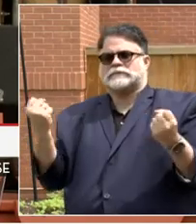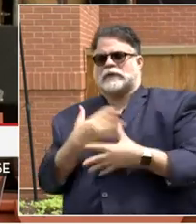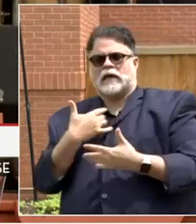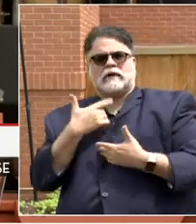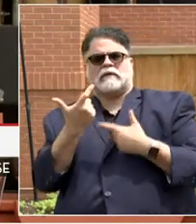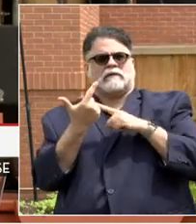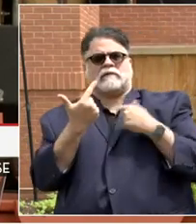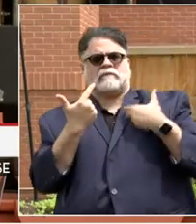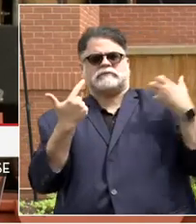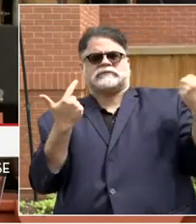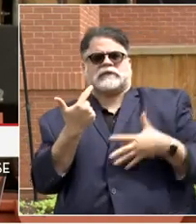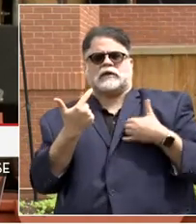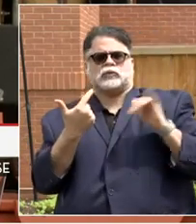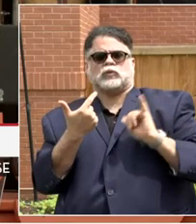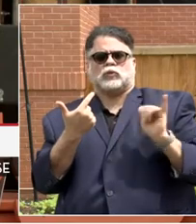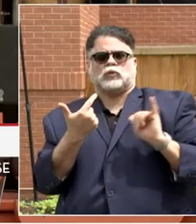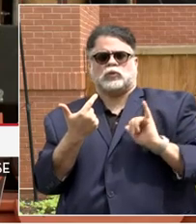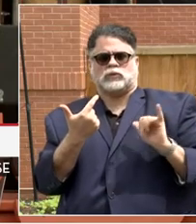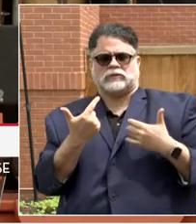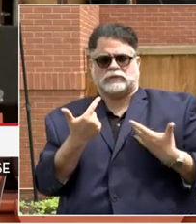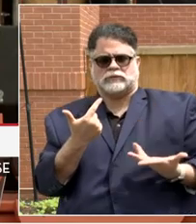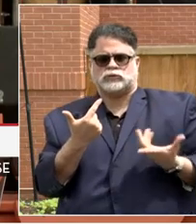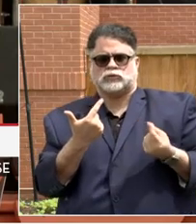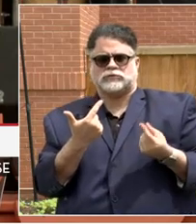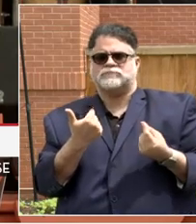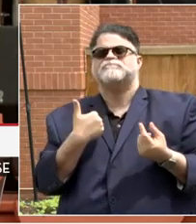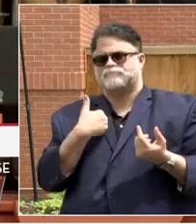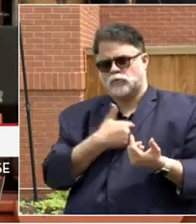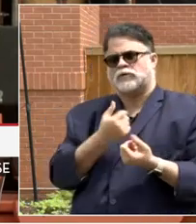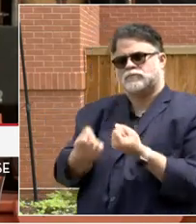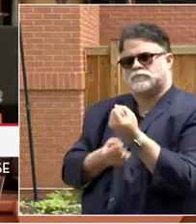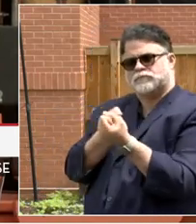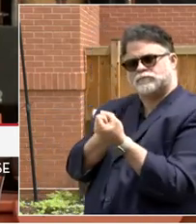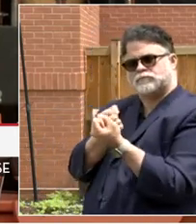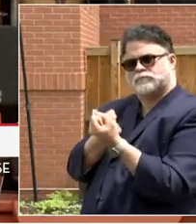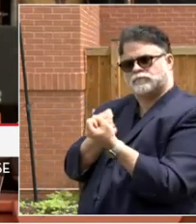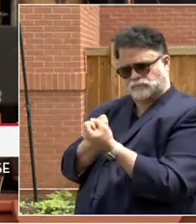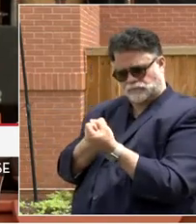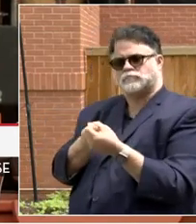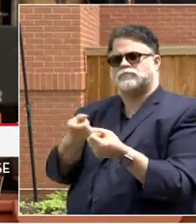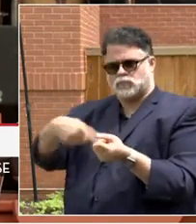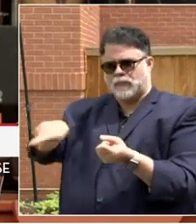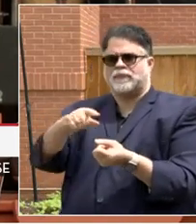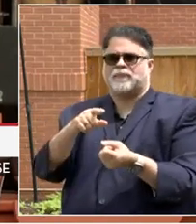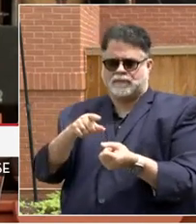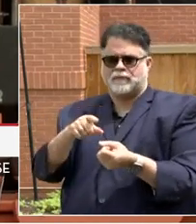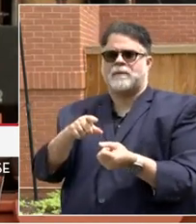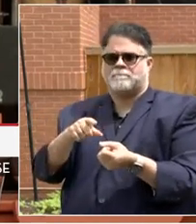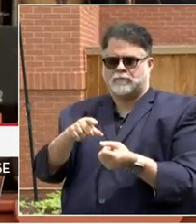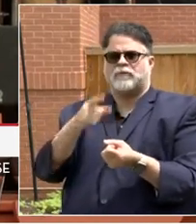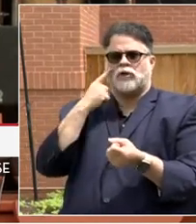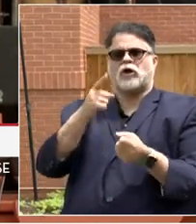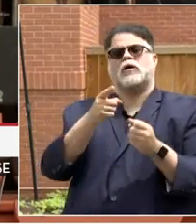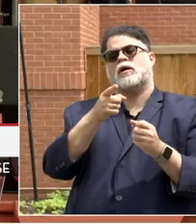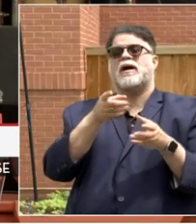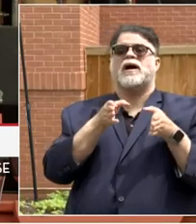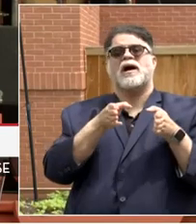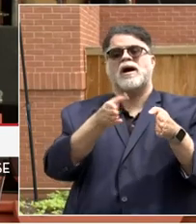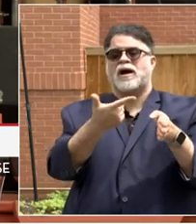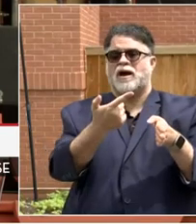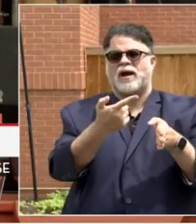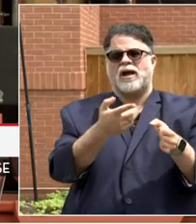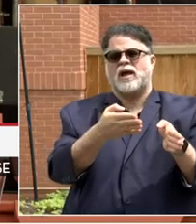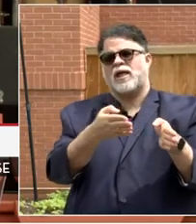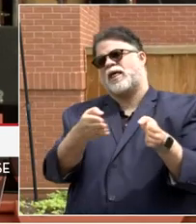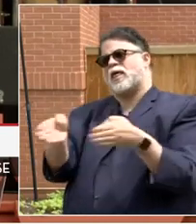They're scared too. And so we want to help them be in a place where they don't feel like they need a gun and